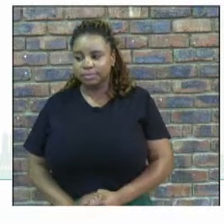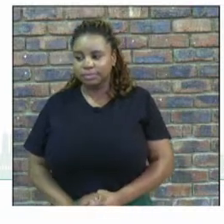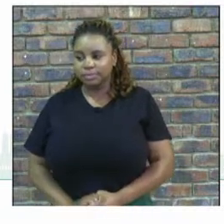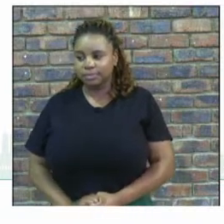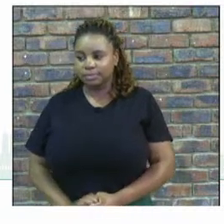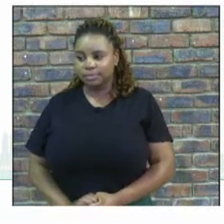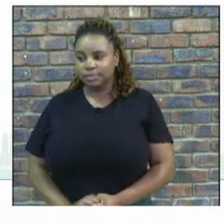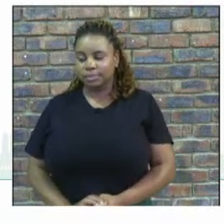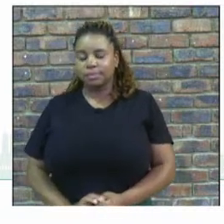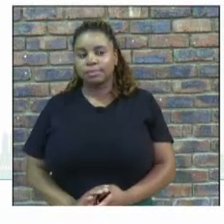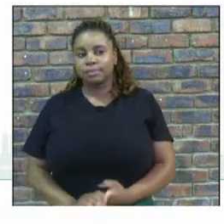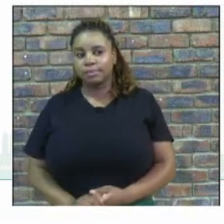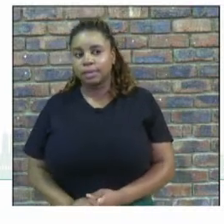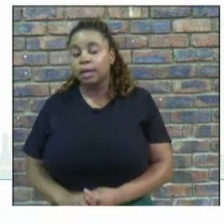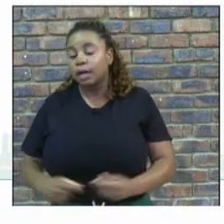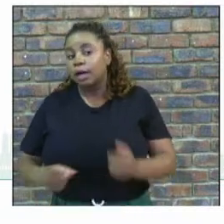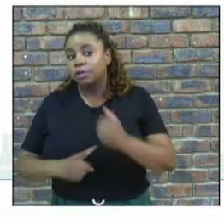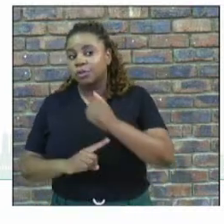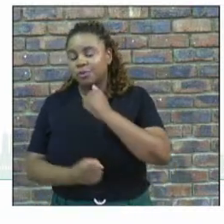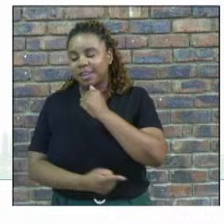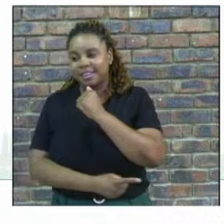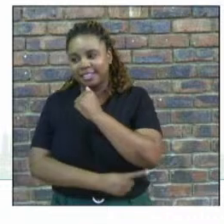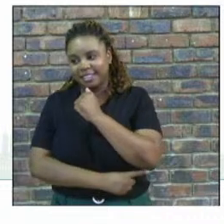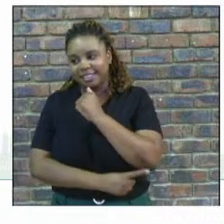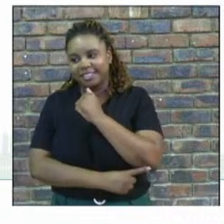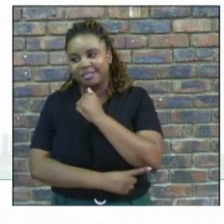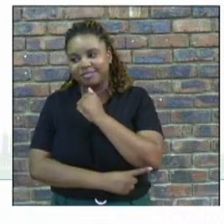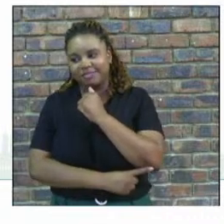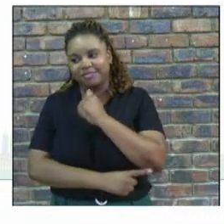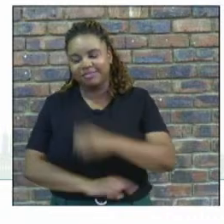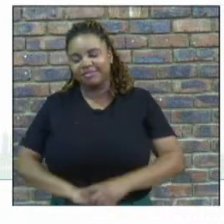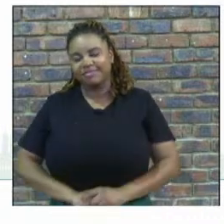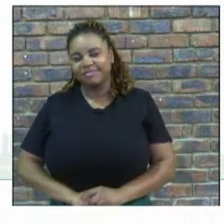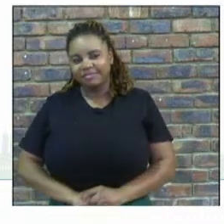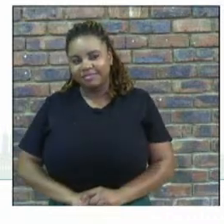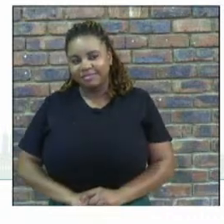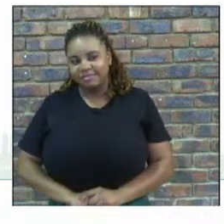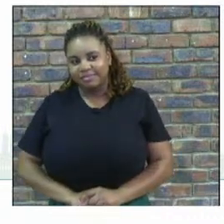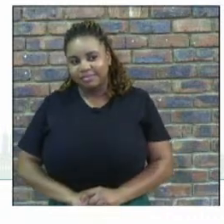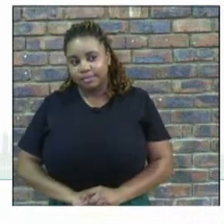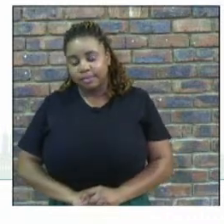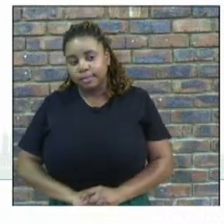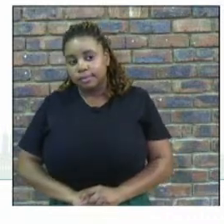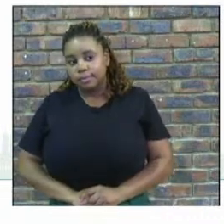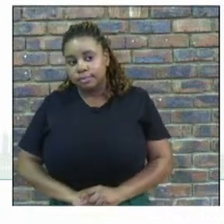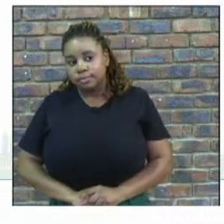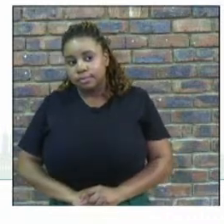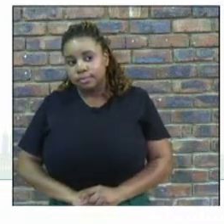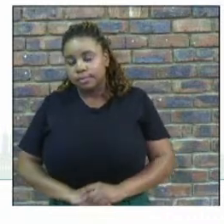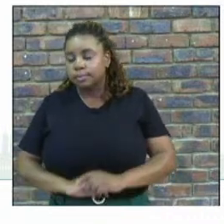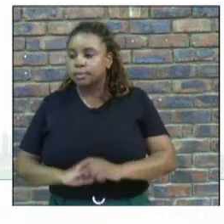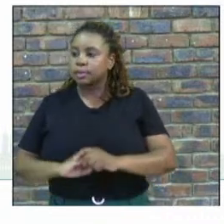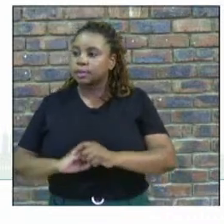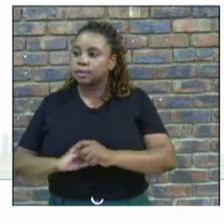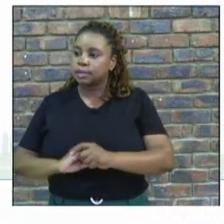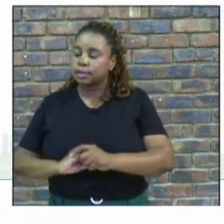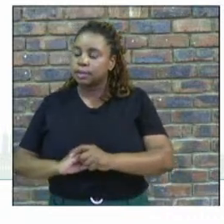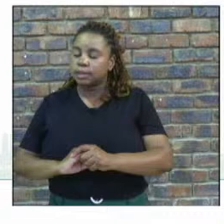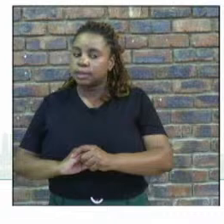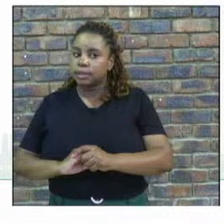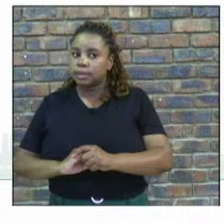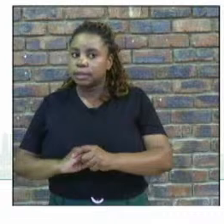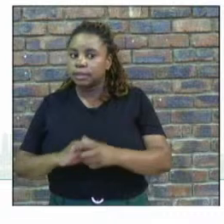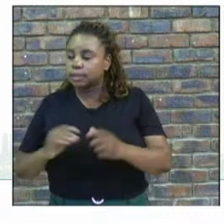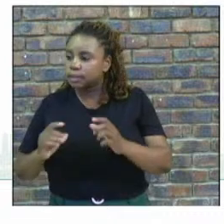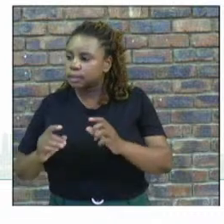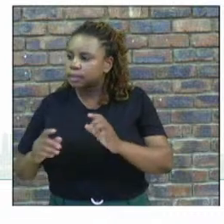And lastly, I think in terms of the way forward, we are saying that passing of this bill into